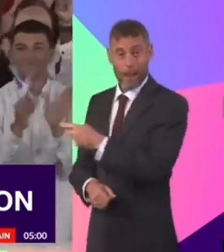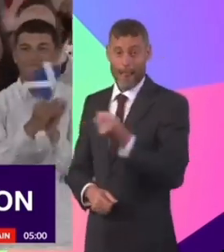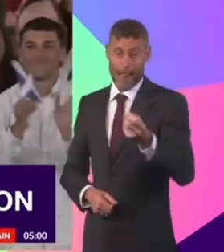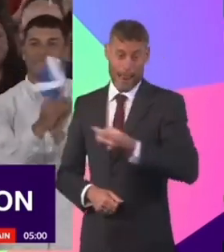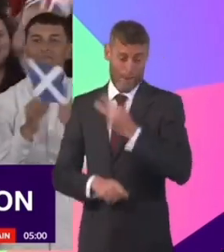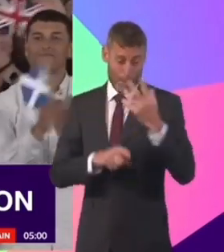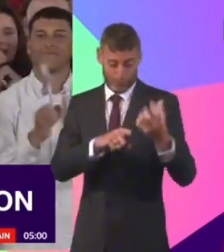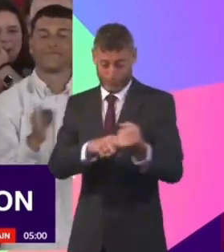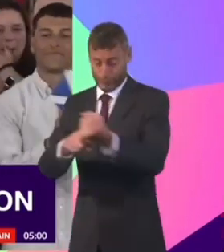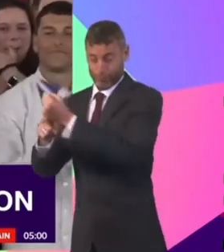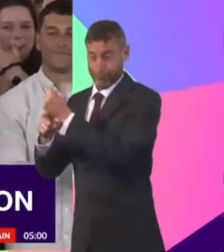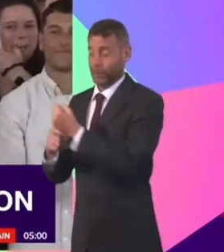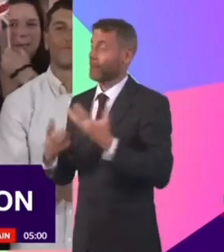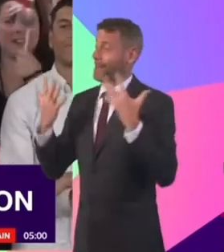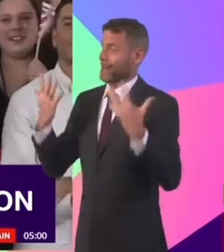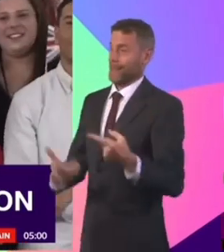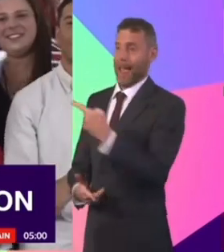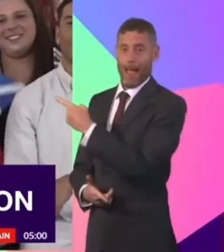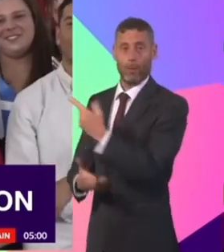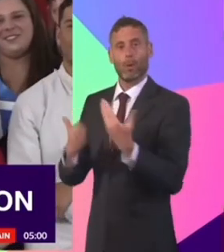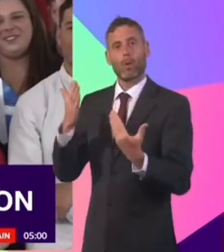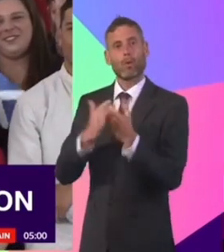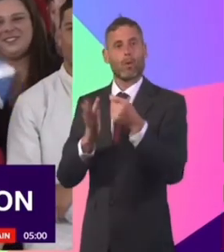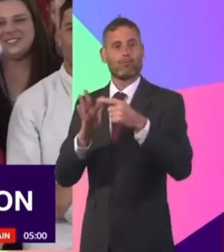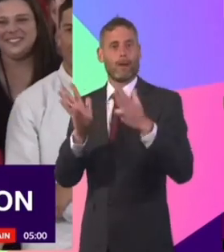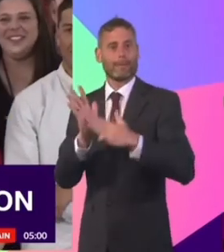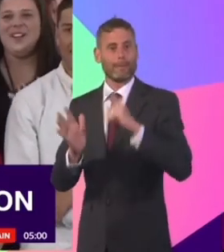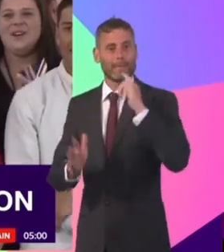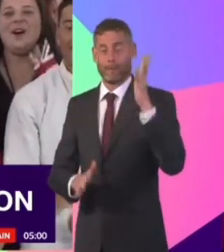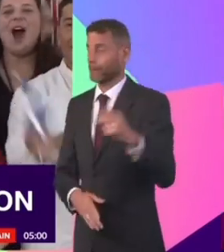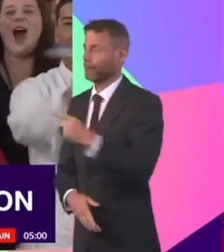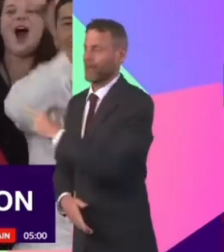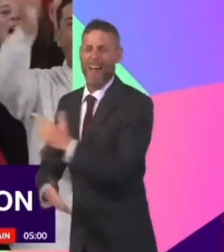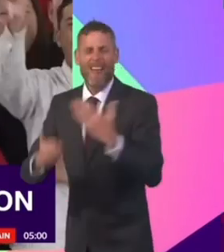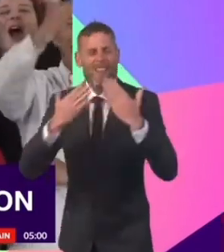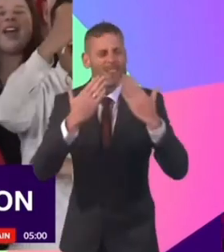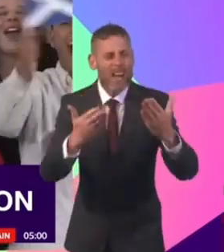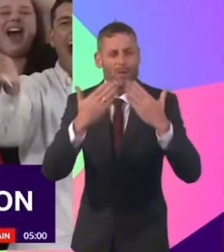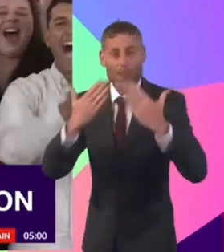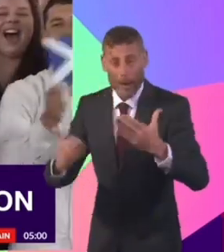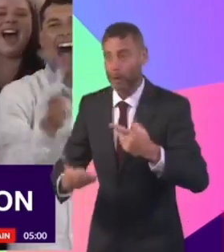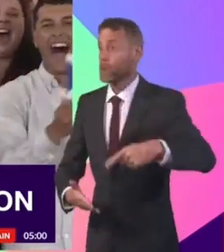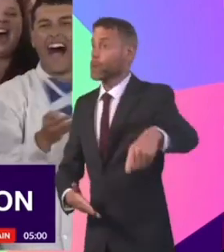Let's listen in to the new Prime Minister of the United Kingdom. We did it!